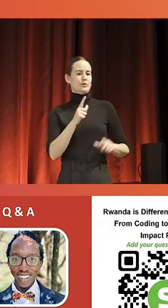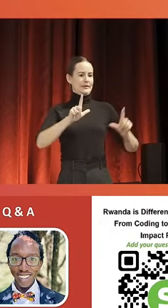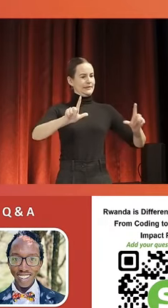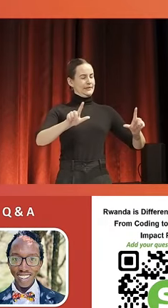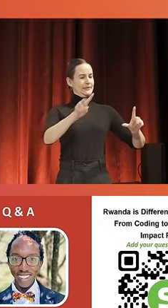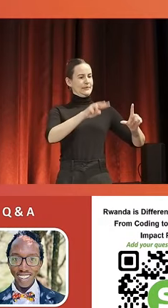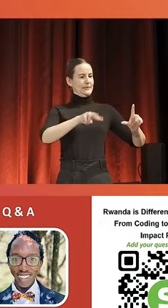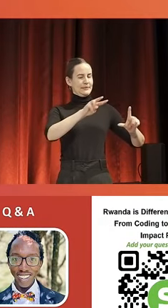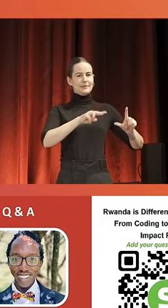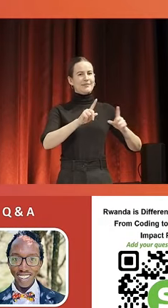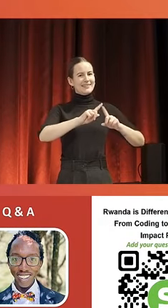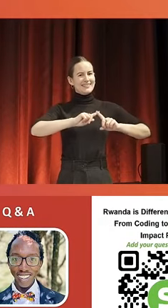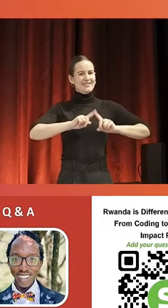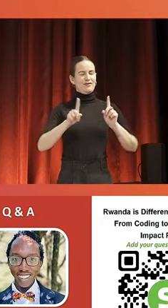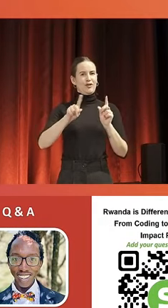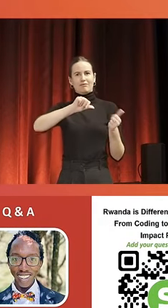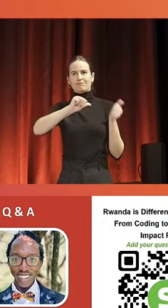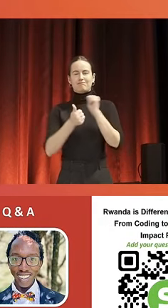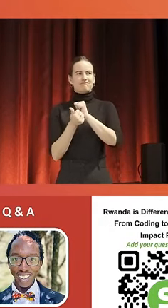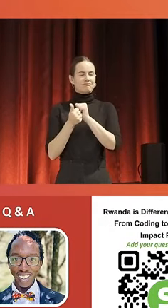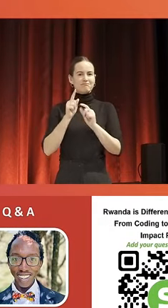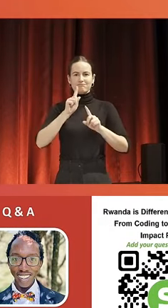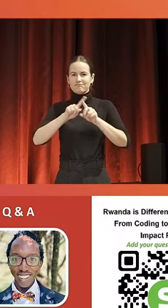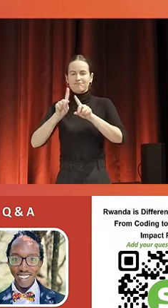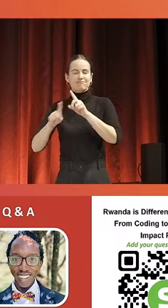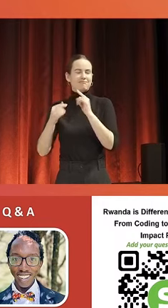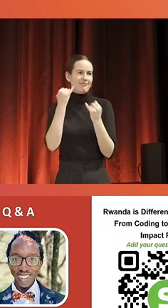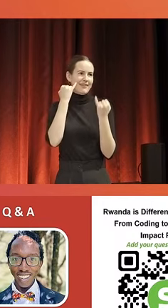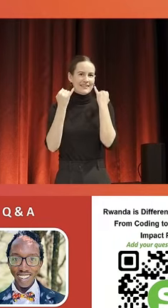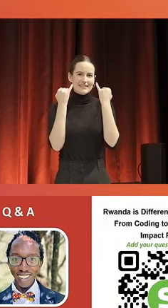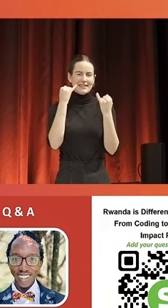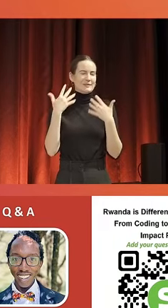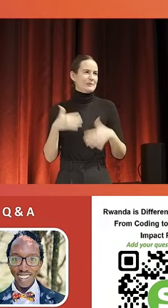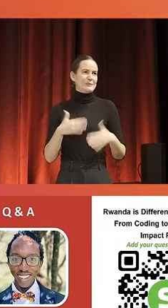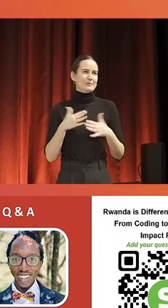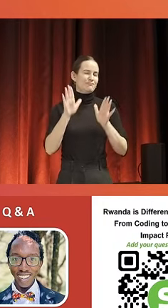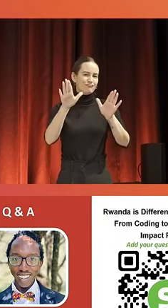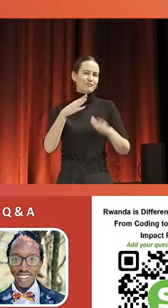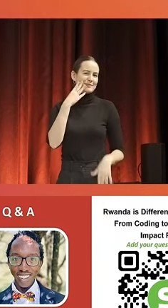a great diversity of ideas, and it's been excellent.